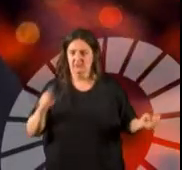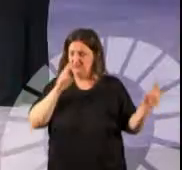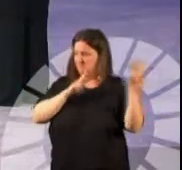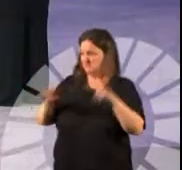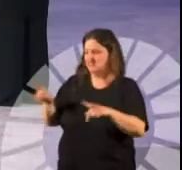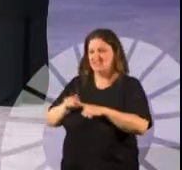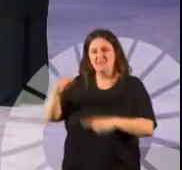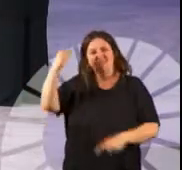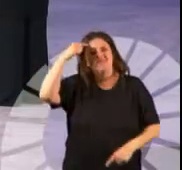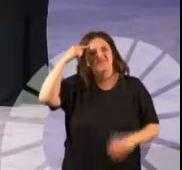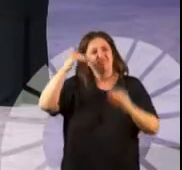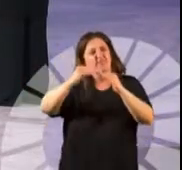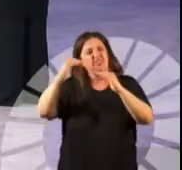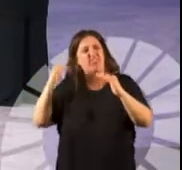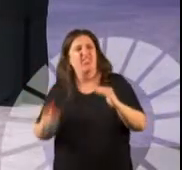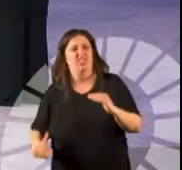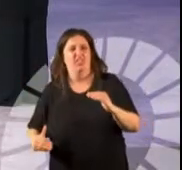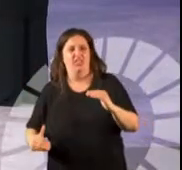eradicate.